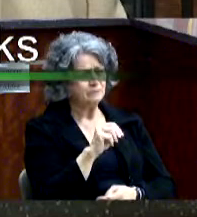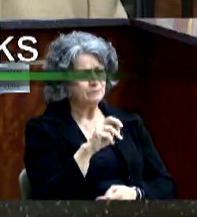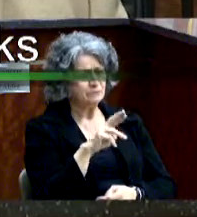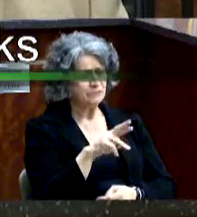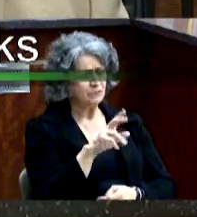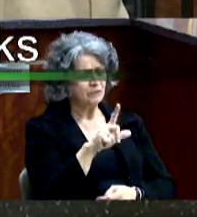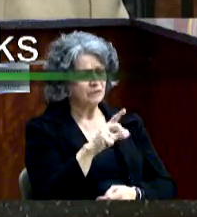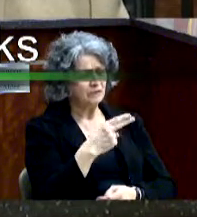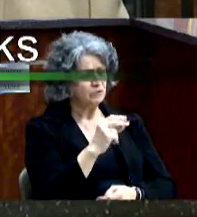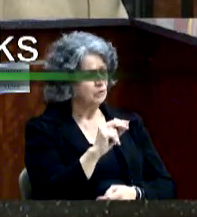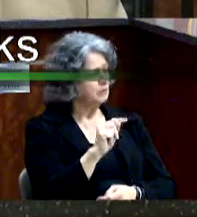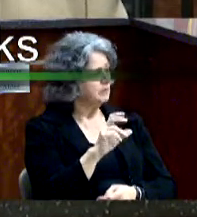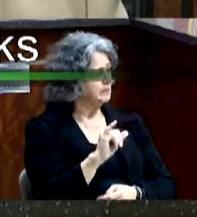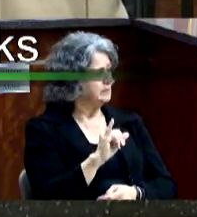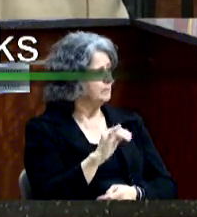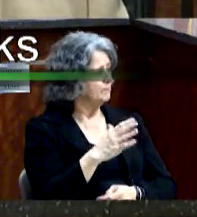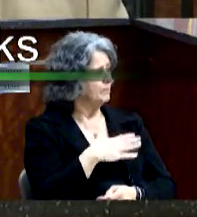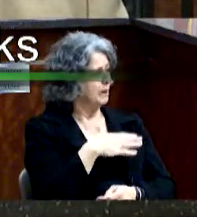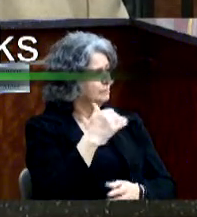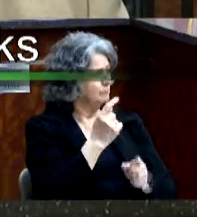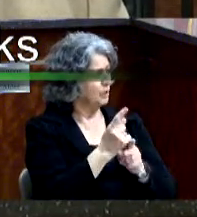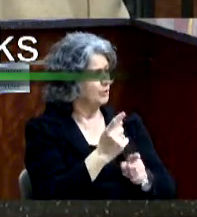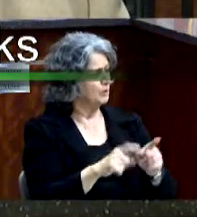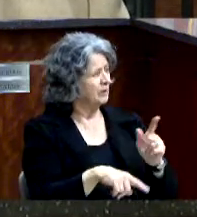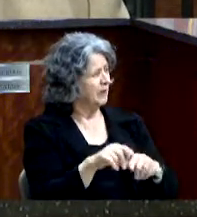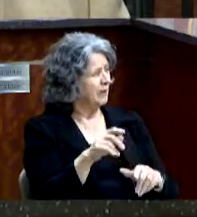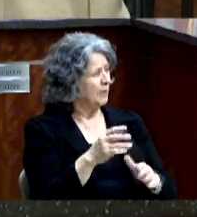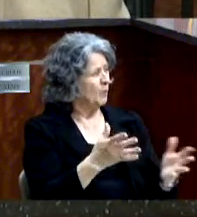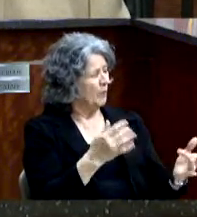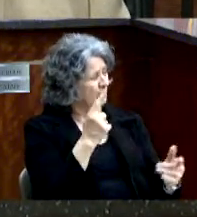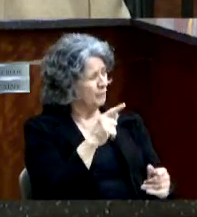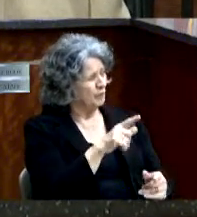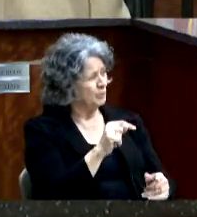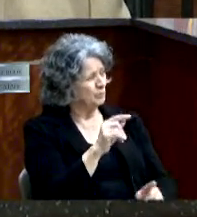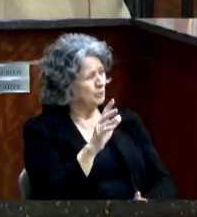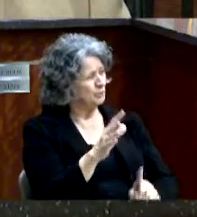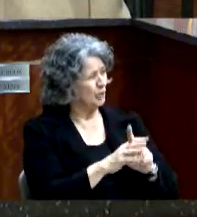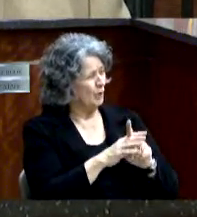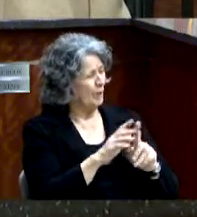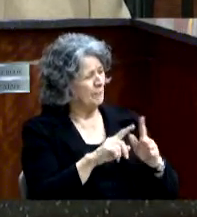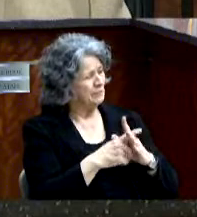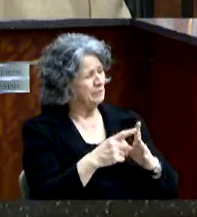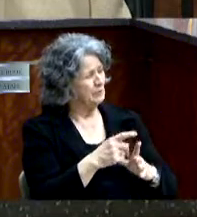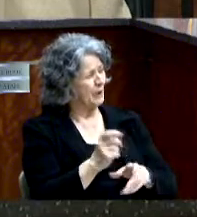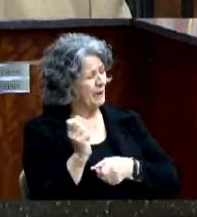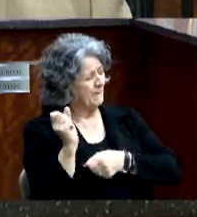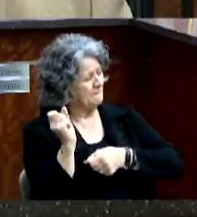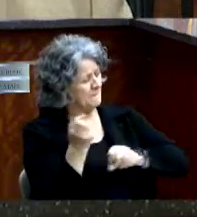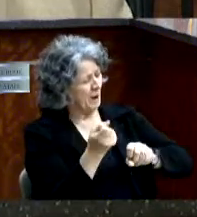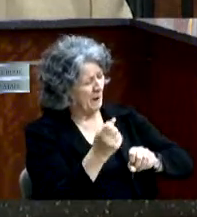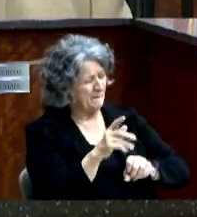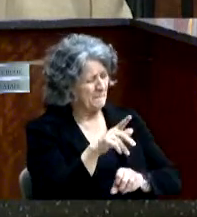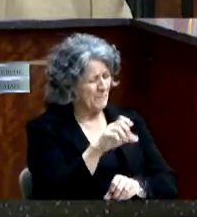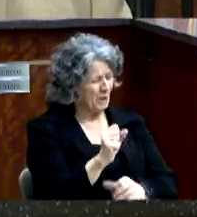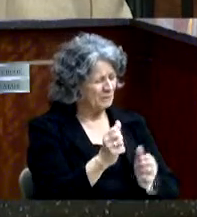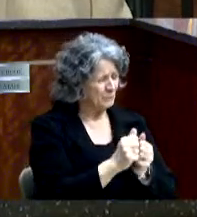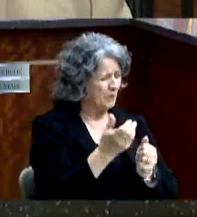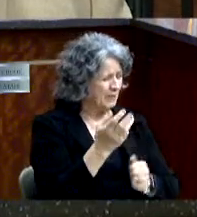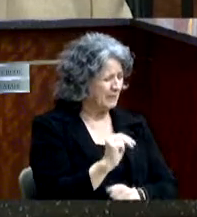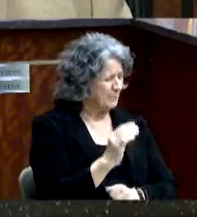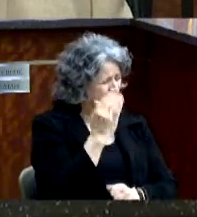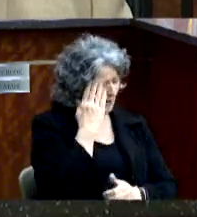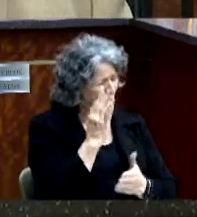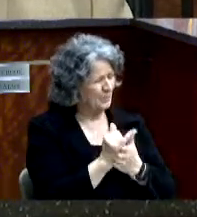brother can't wait for you to show up and start hitting some balls with him, and I know that that's going to happen, and so have a